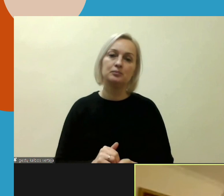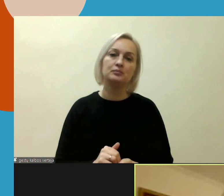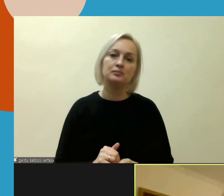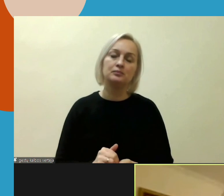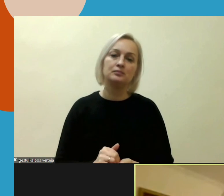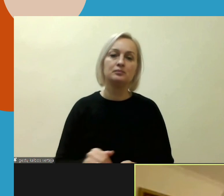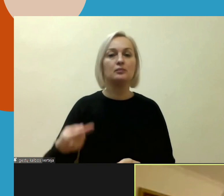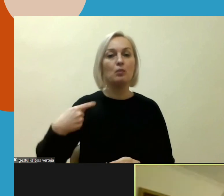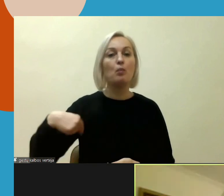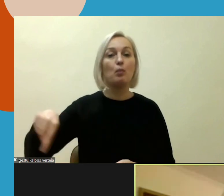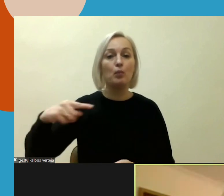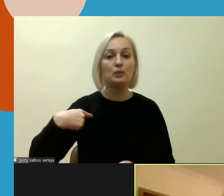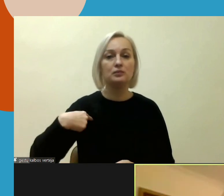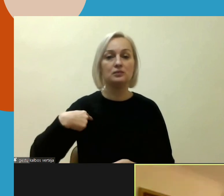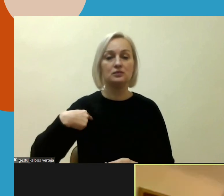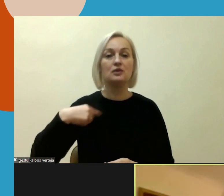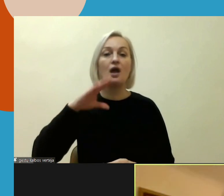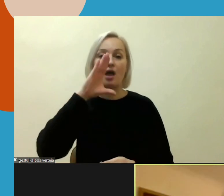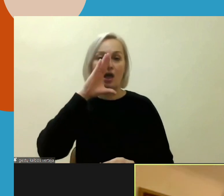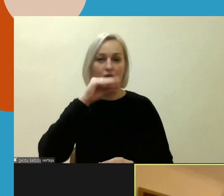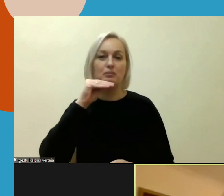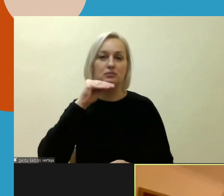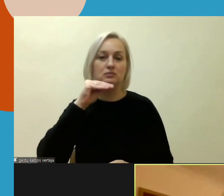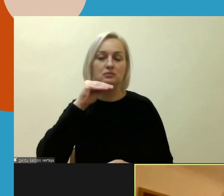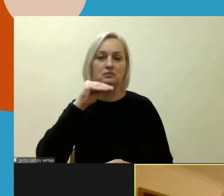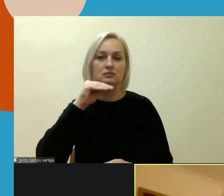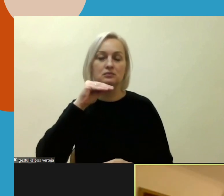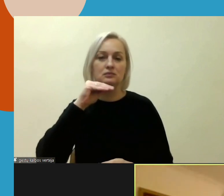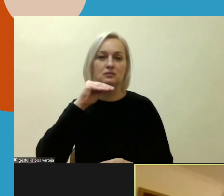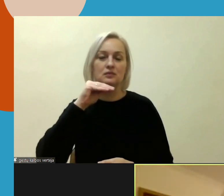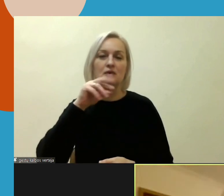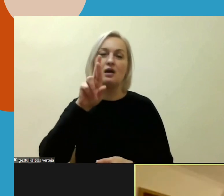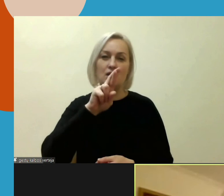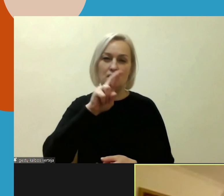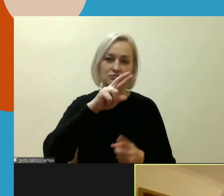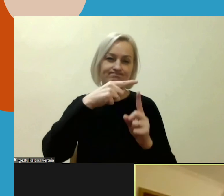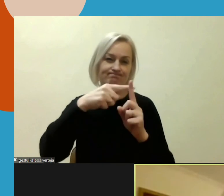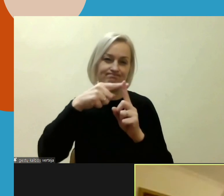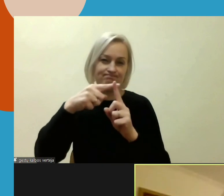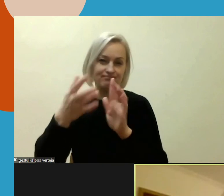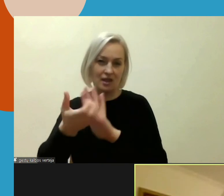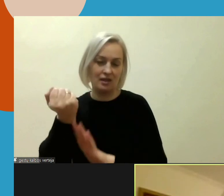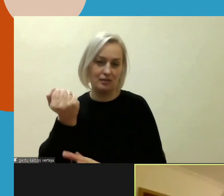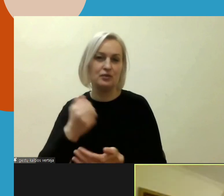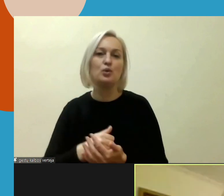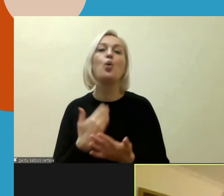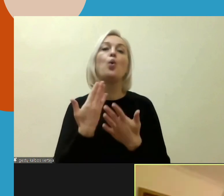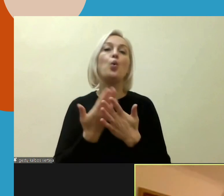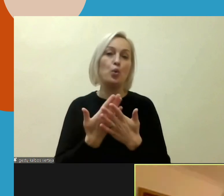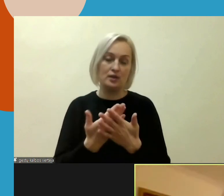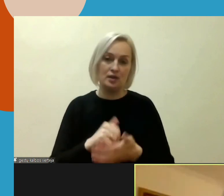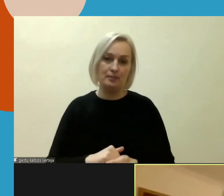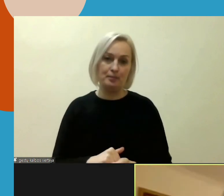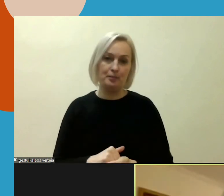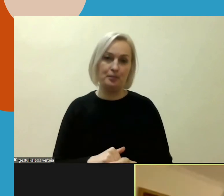that conversation with the police, because we brought in the iReport system. So I would encourage my